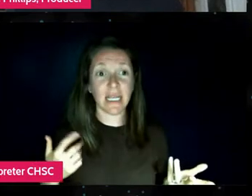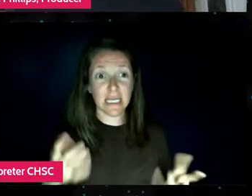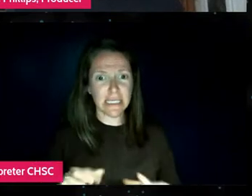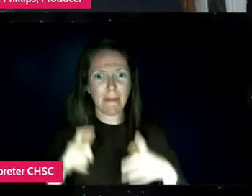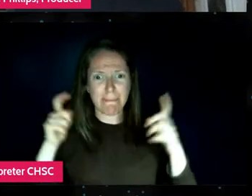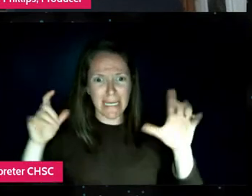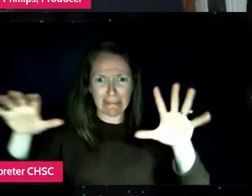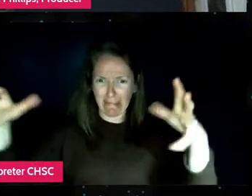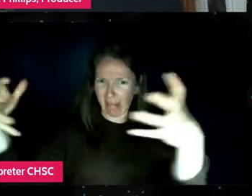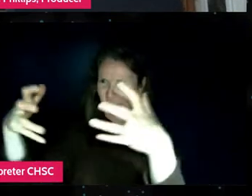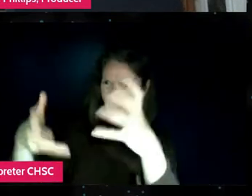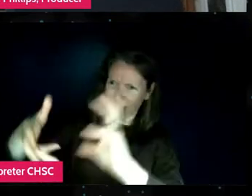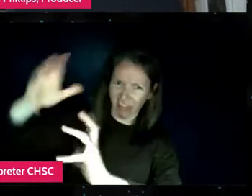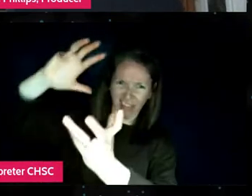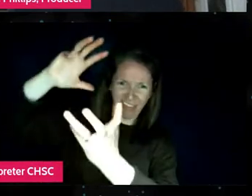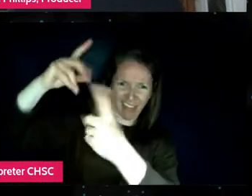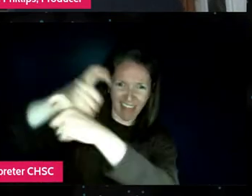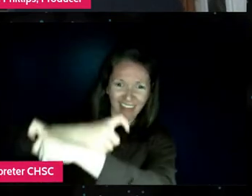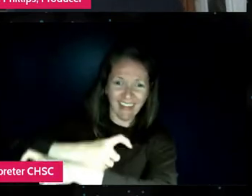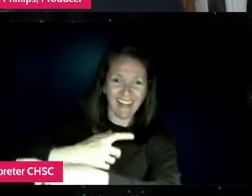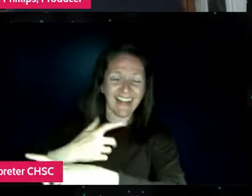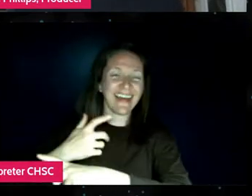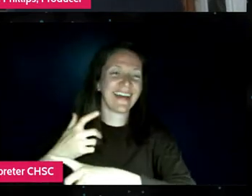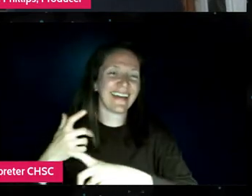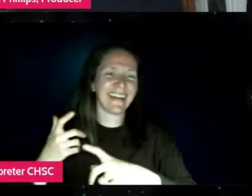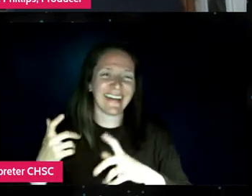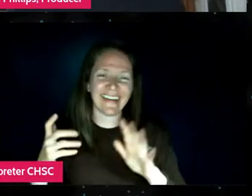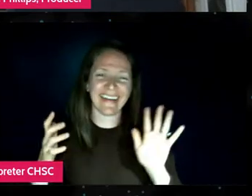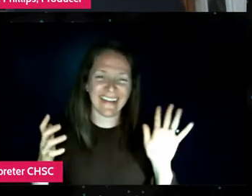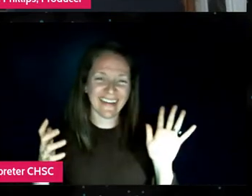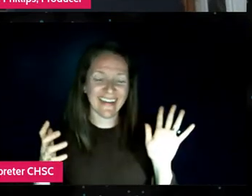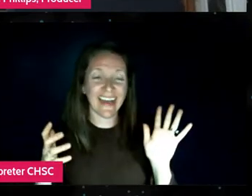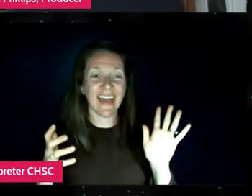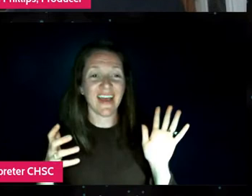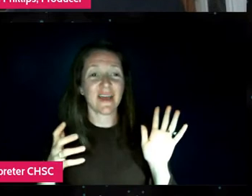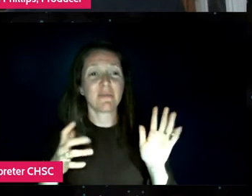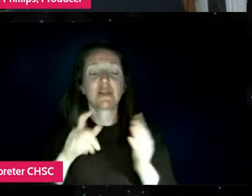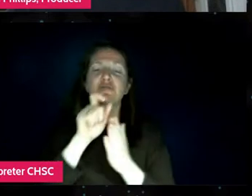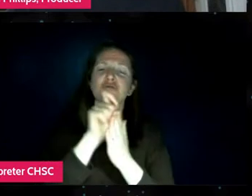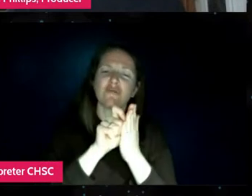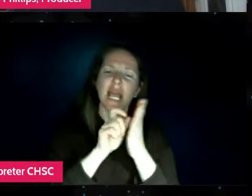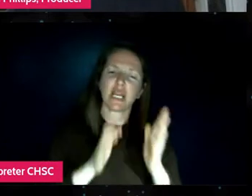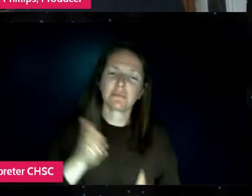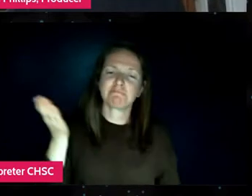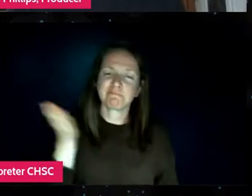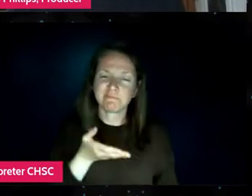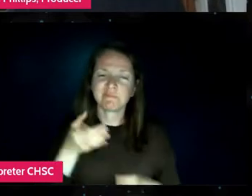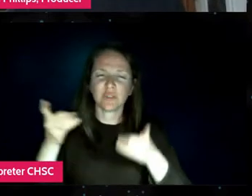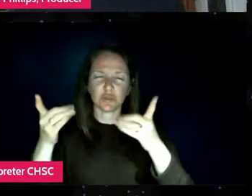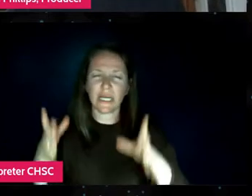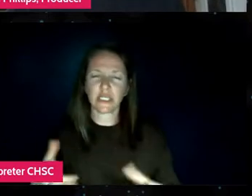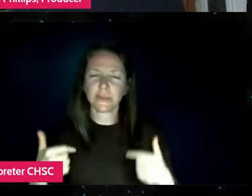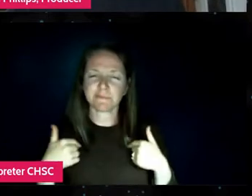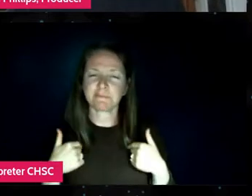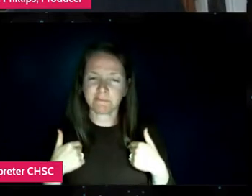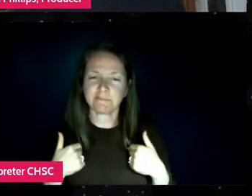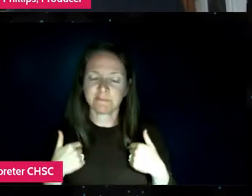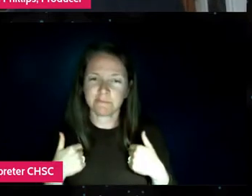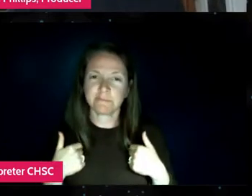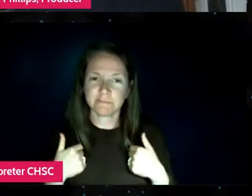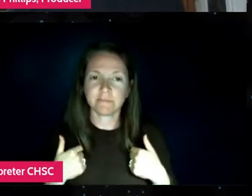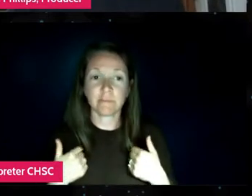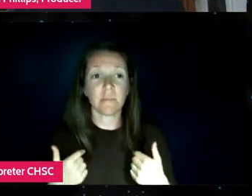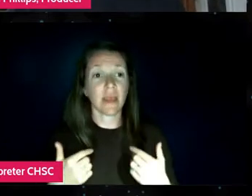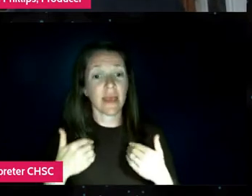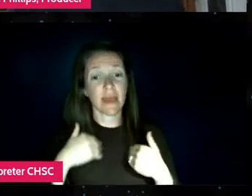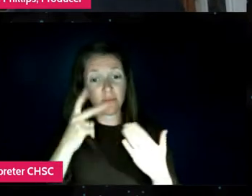on the other end of this one, but no, writer director. I have a